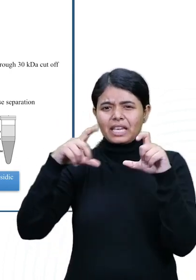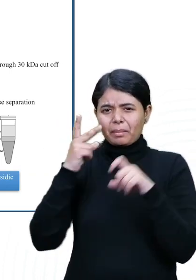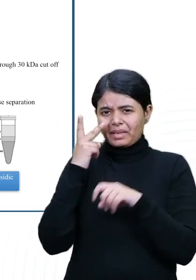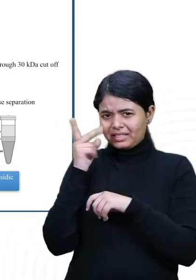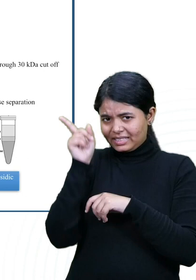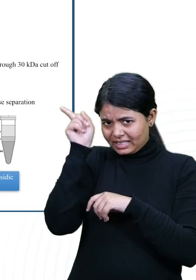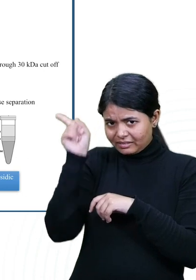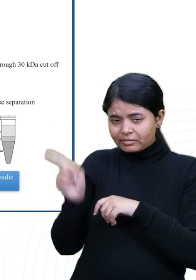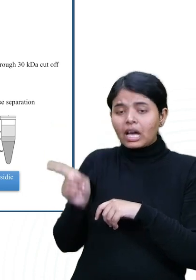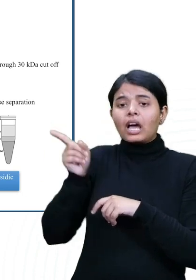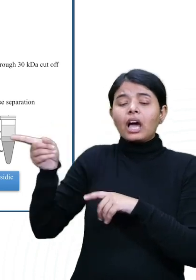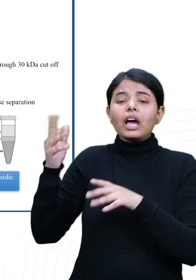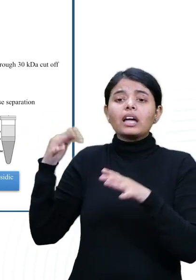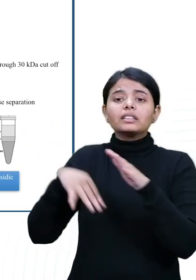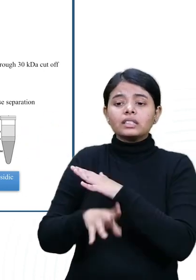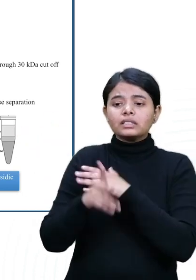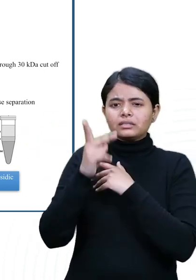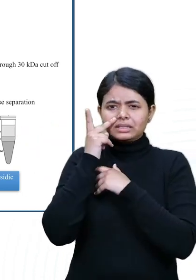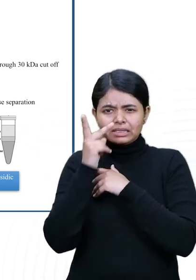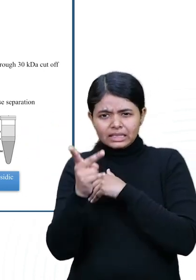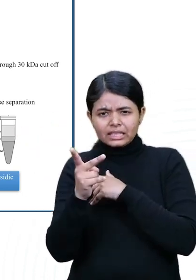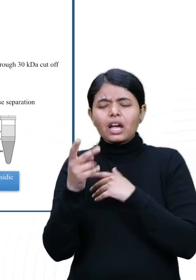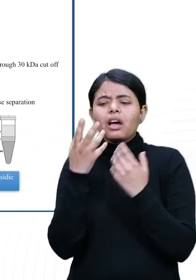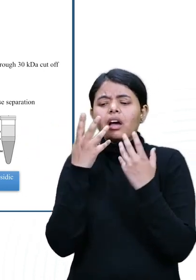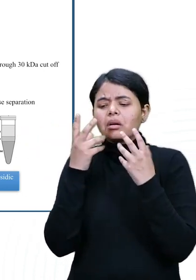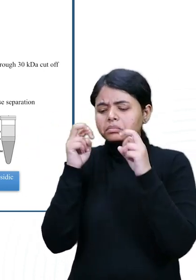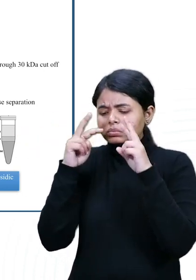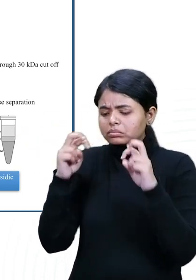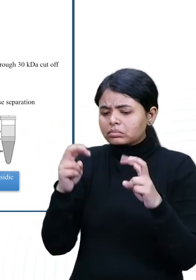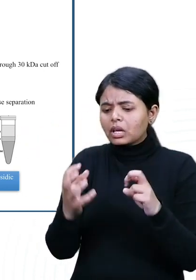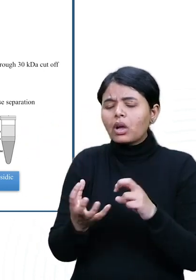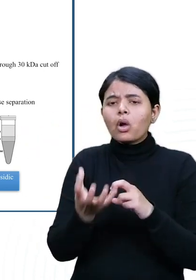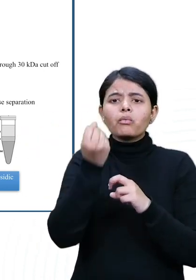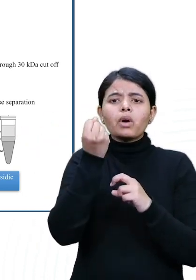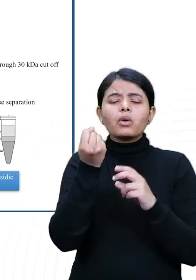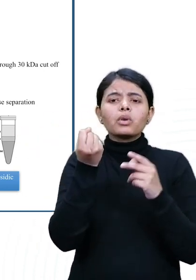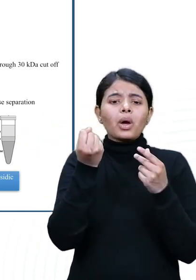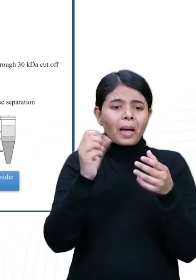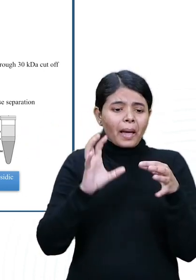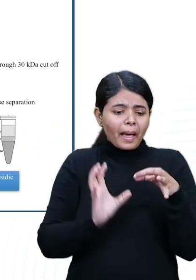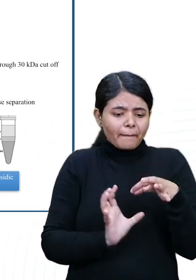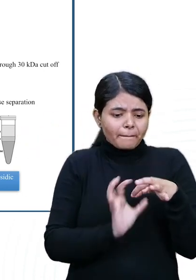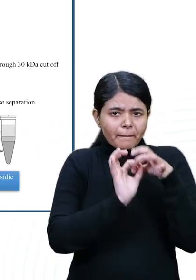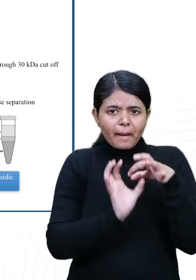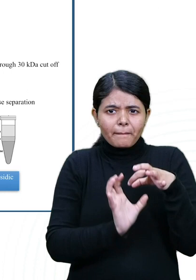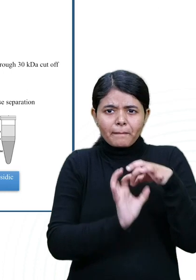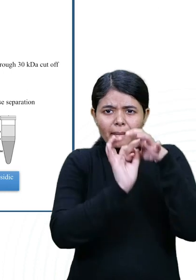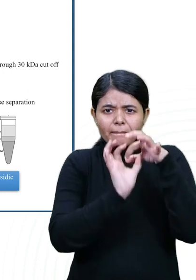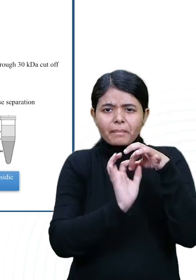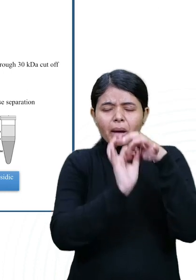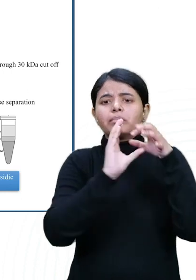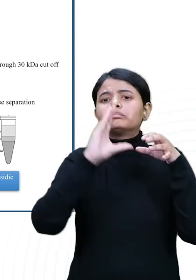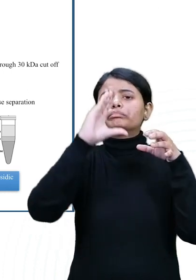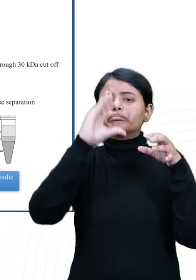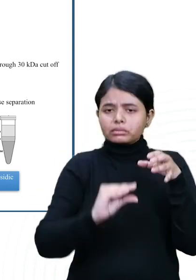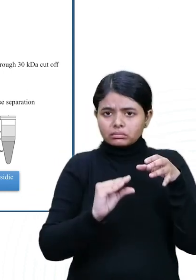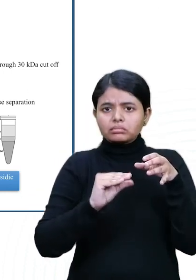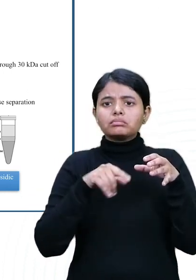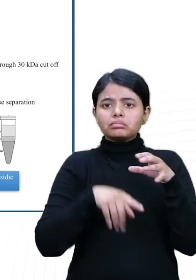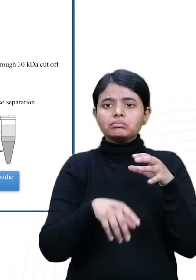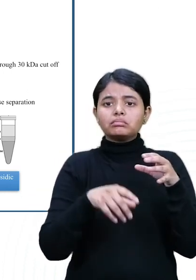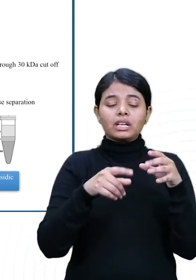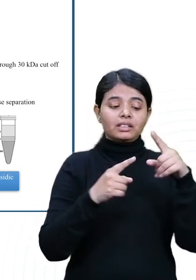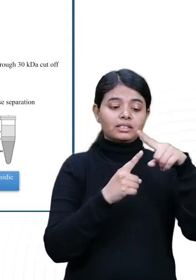desalting, deglycosylation, and cleanup. Therefore, we decided to re-establish one simple method that is quick and does not need any enrichment